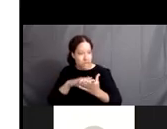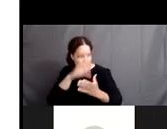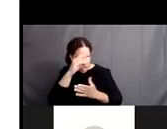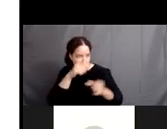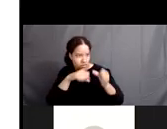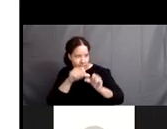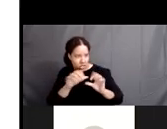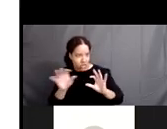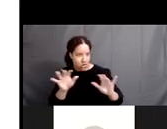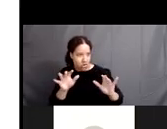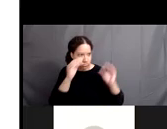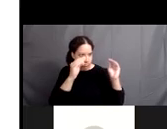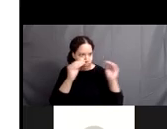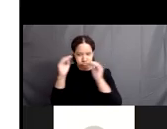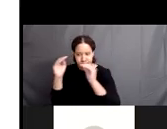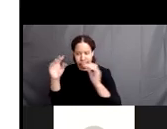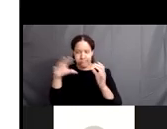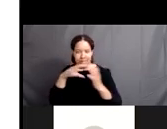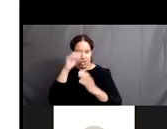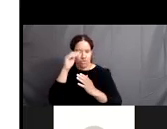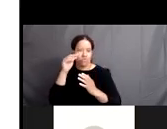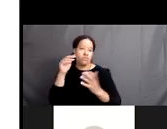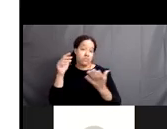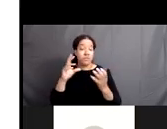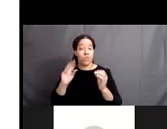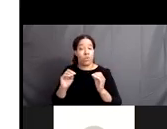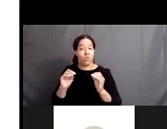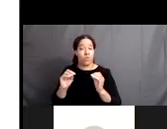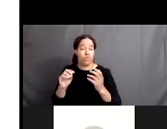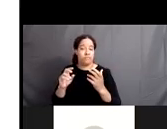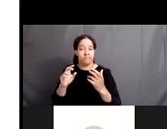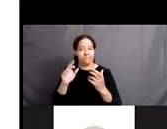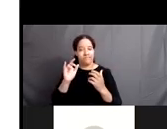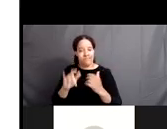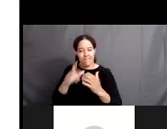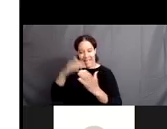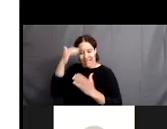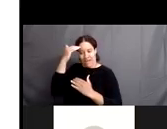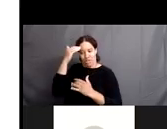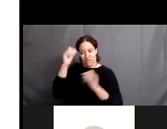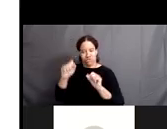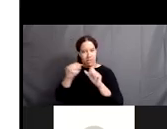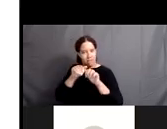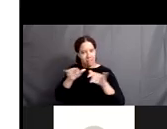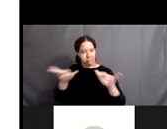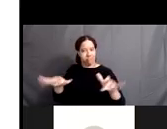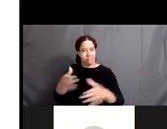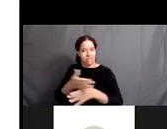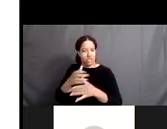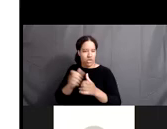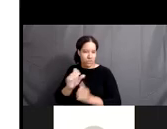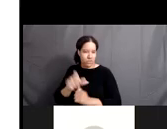and her team are building out for their colleagues can be shared with other folks that are meeting similar